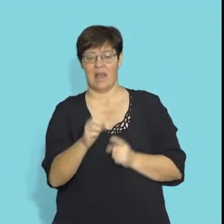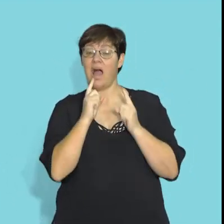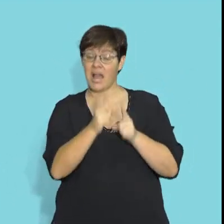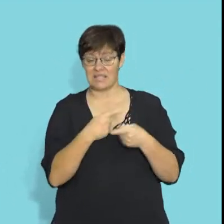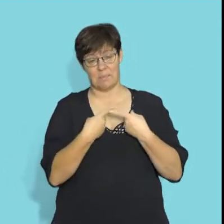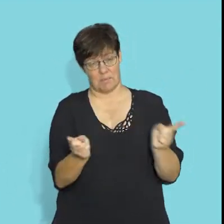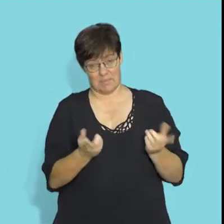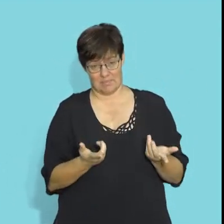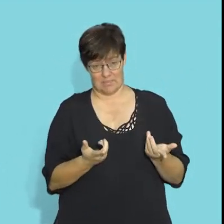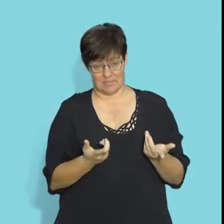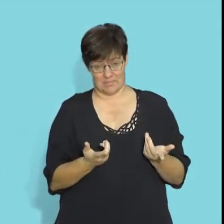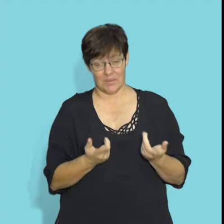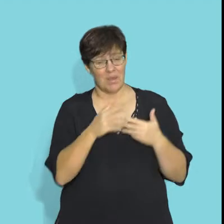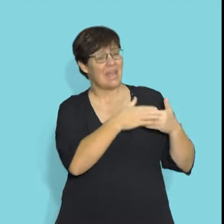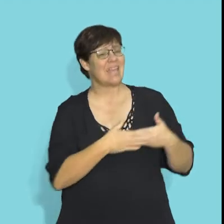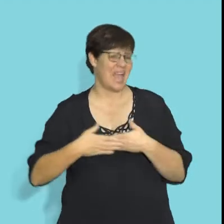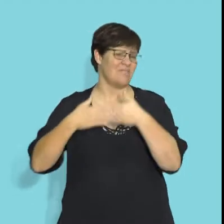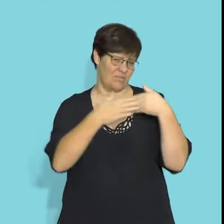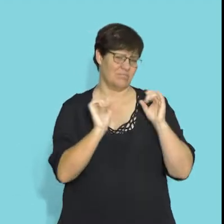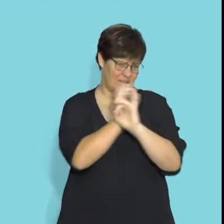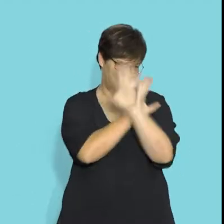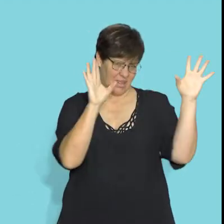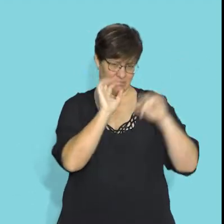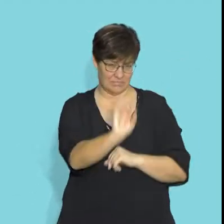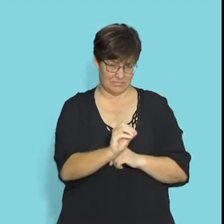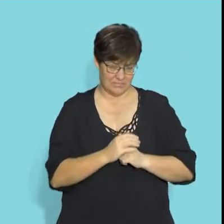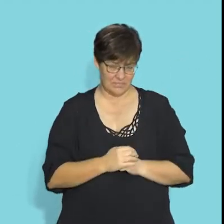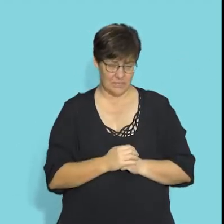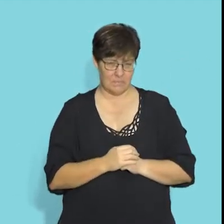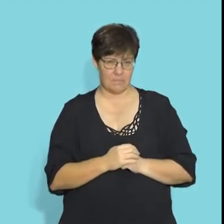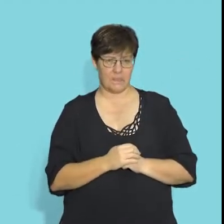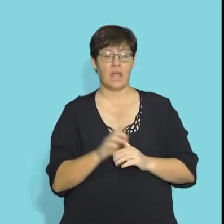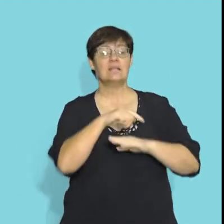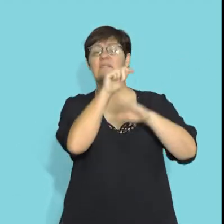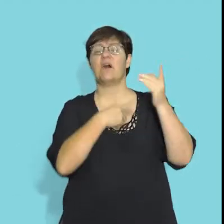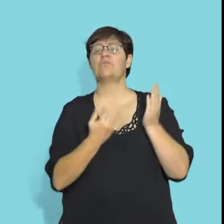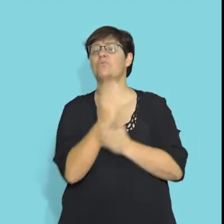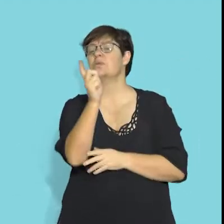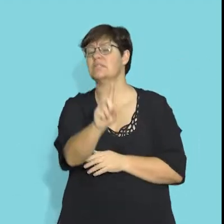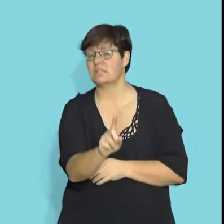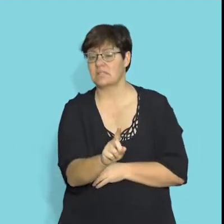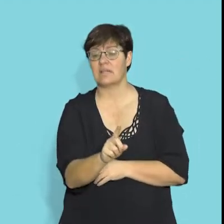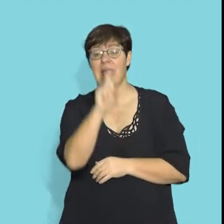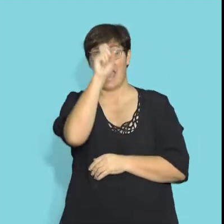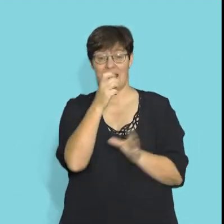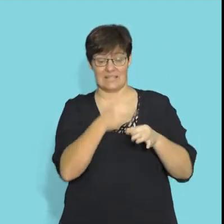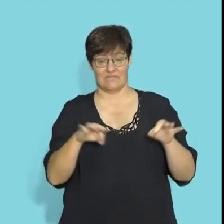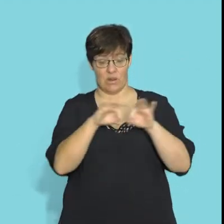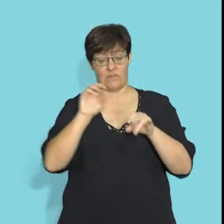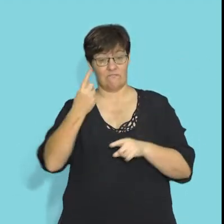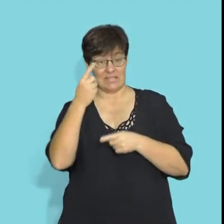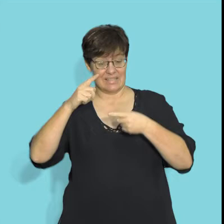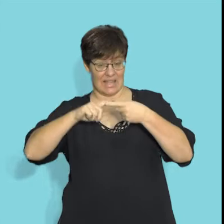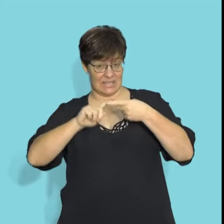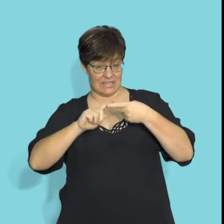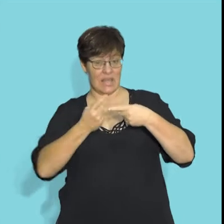not 7 minus 3. And so let's be careful that we get that right. What am I going to divide it by? I'm going to divide it by the x value of the